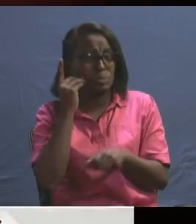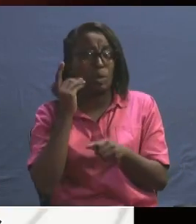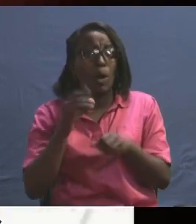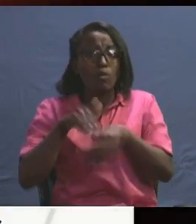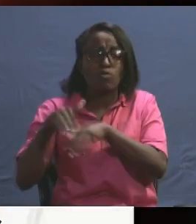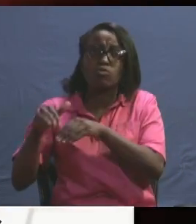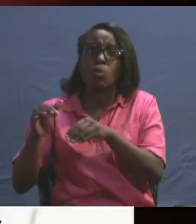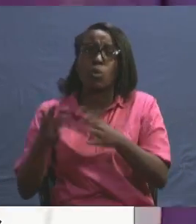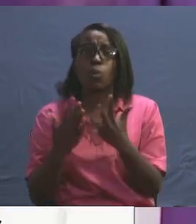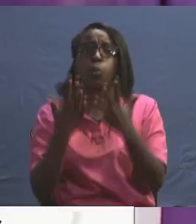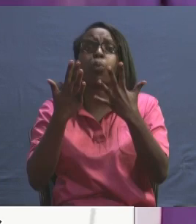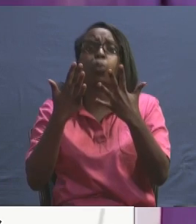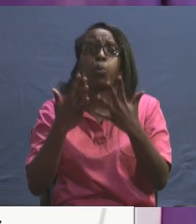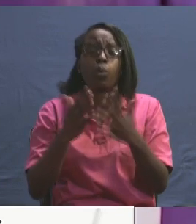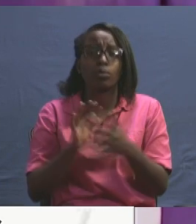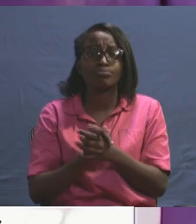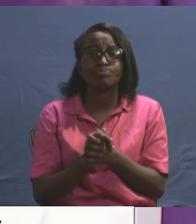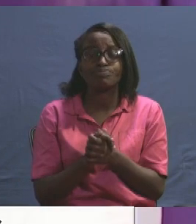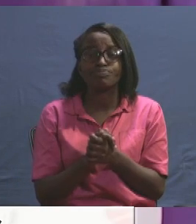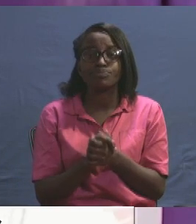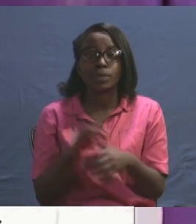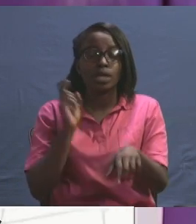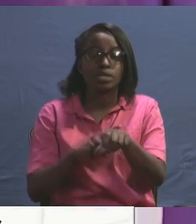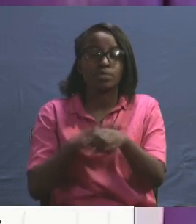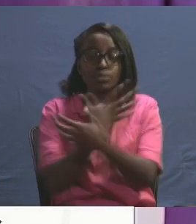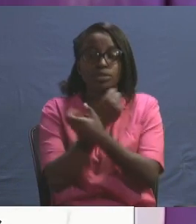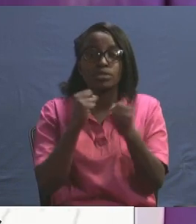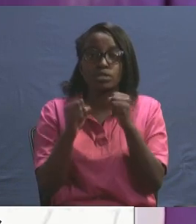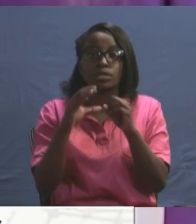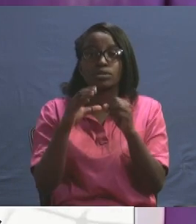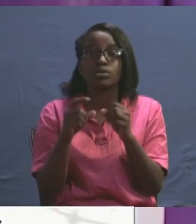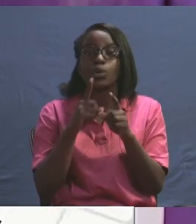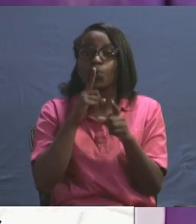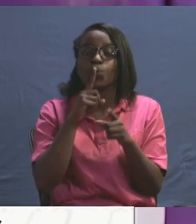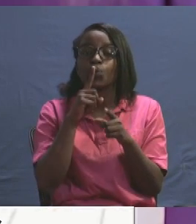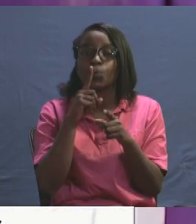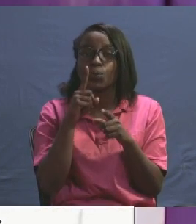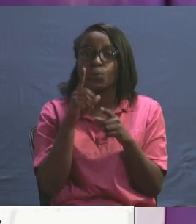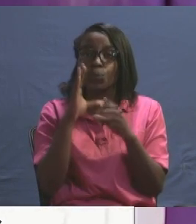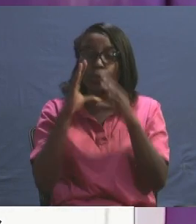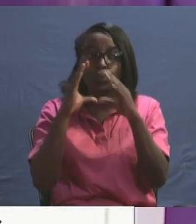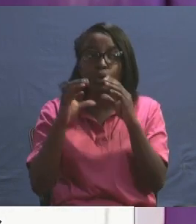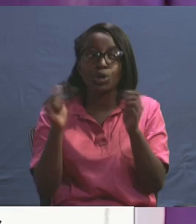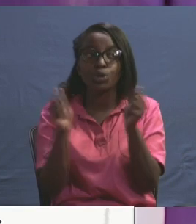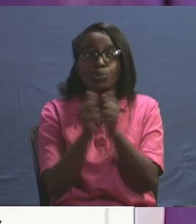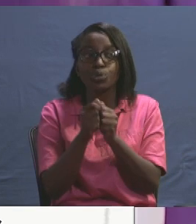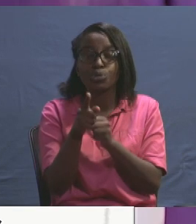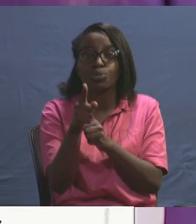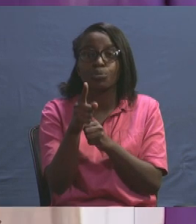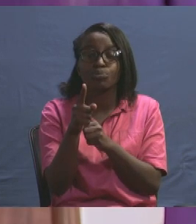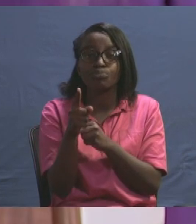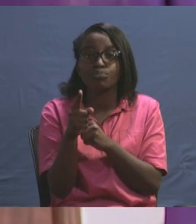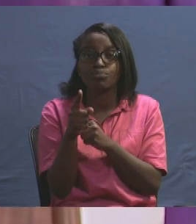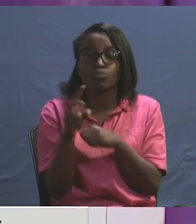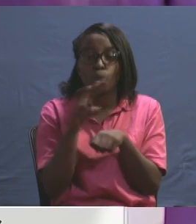fire outbreaks in schools. Vile rais ameagiza nyinyi kama wizara, please carry out